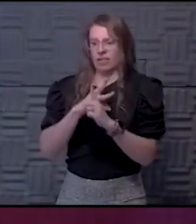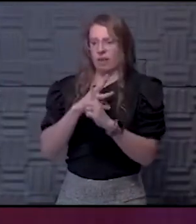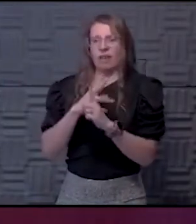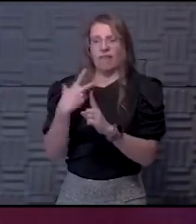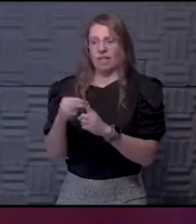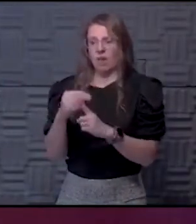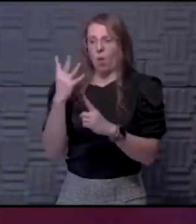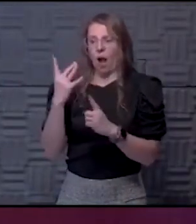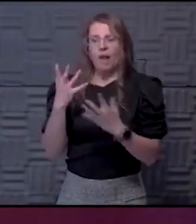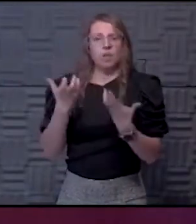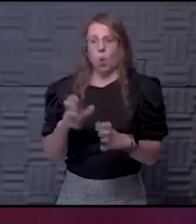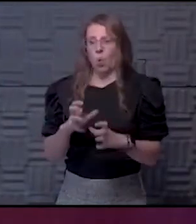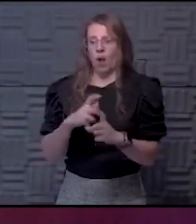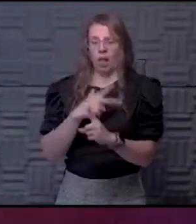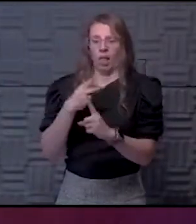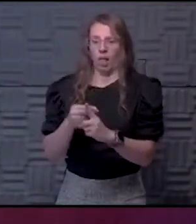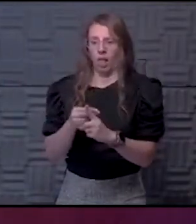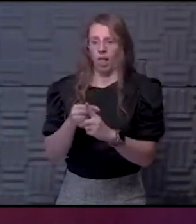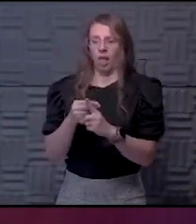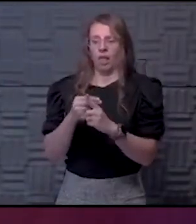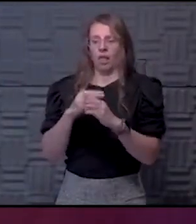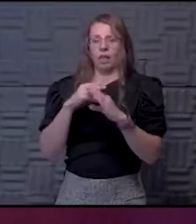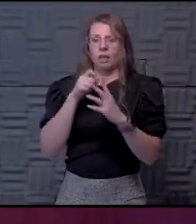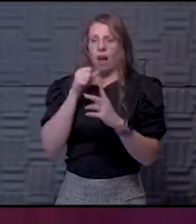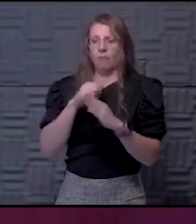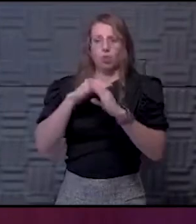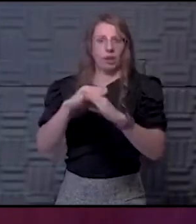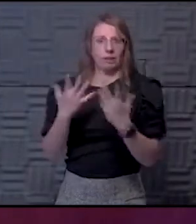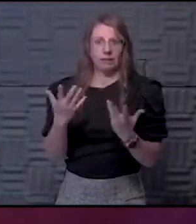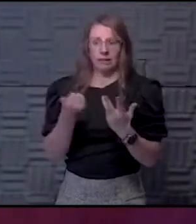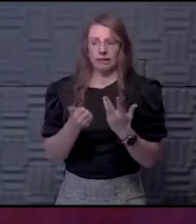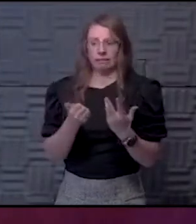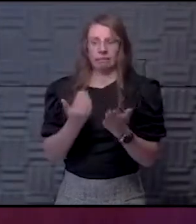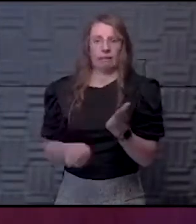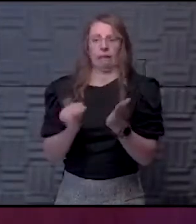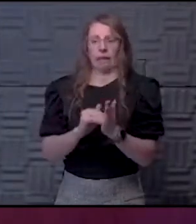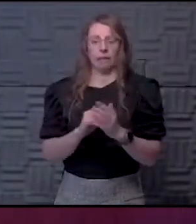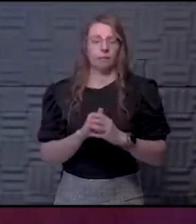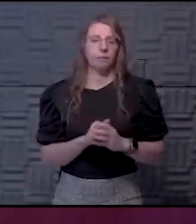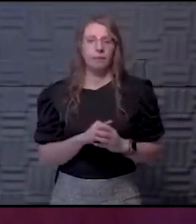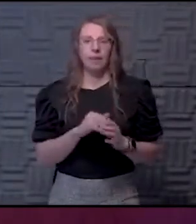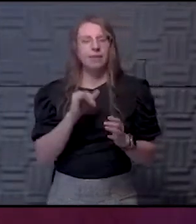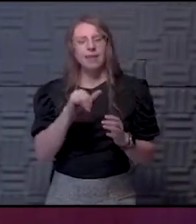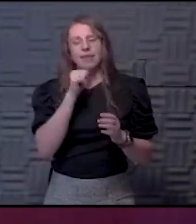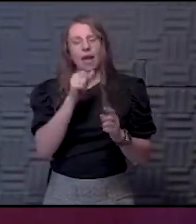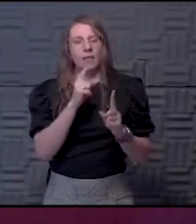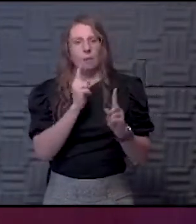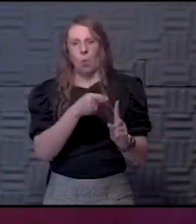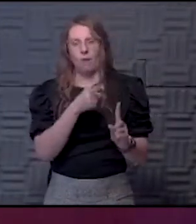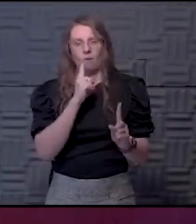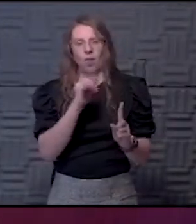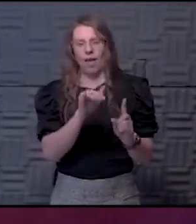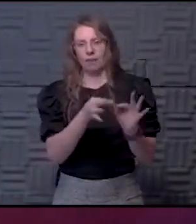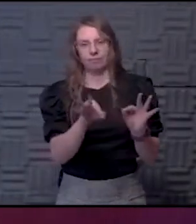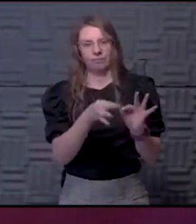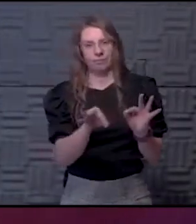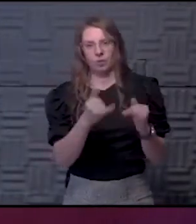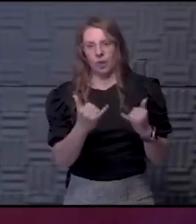so that I'm not back in an unprotected state? And that's not really the point of the wording at the moment, I think.